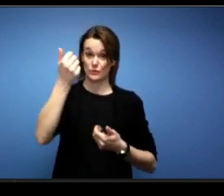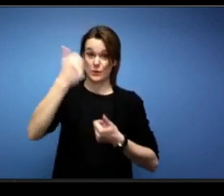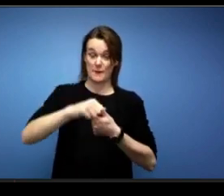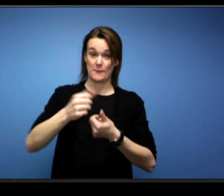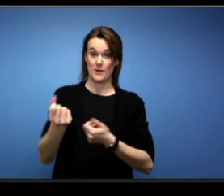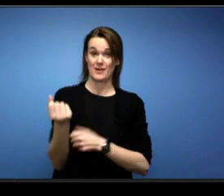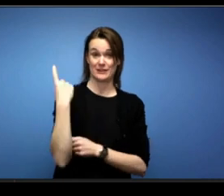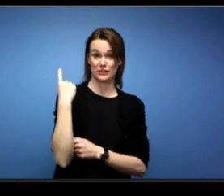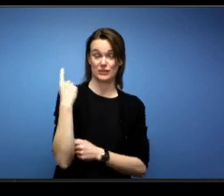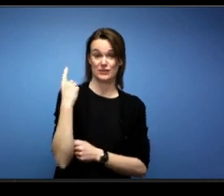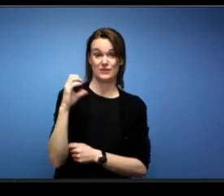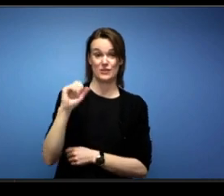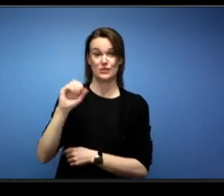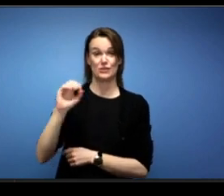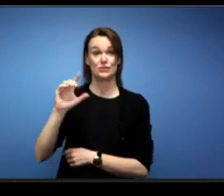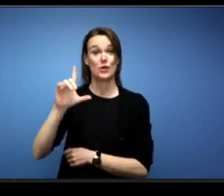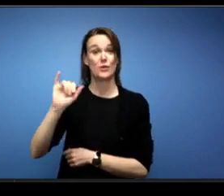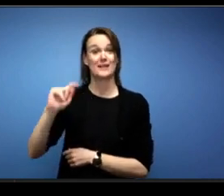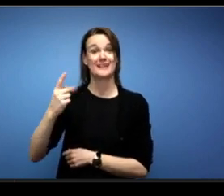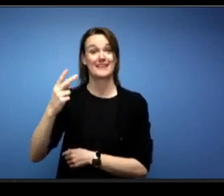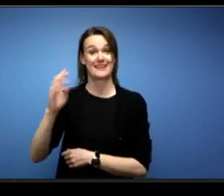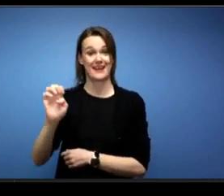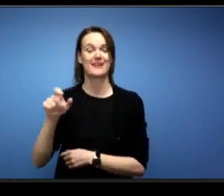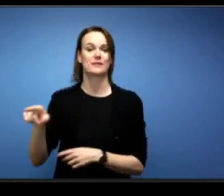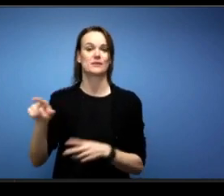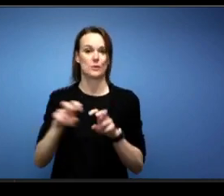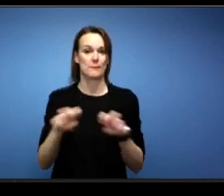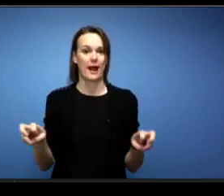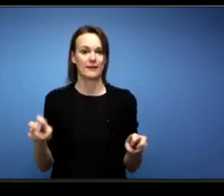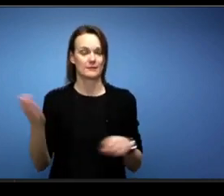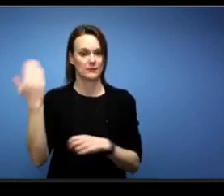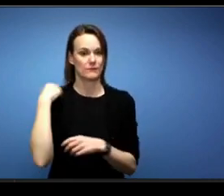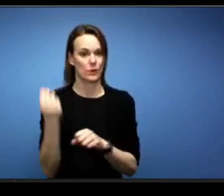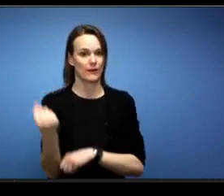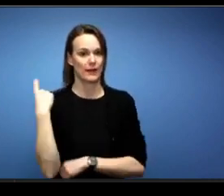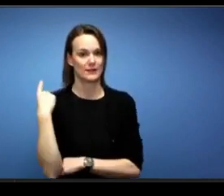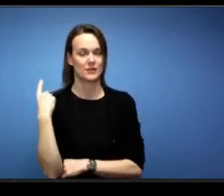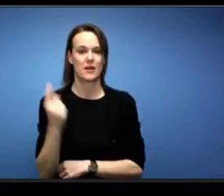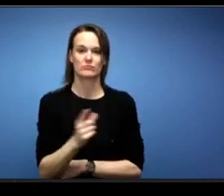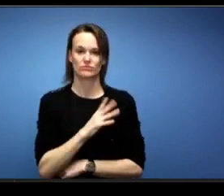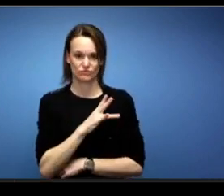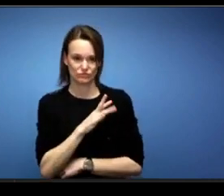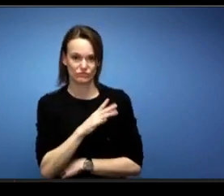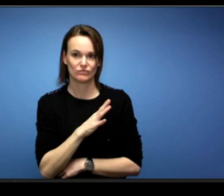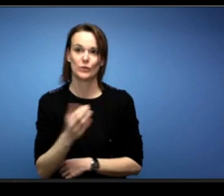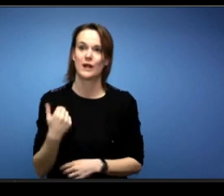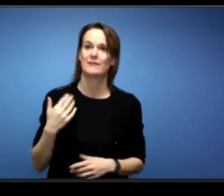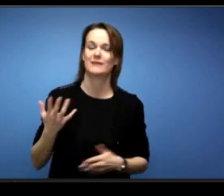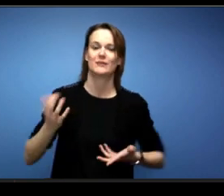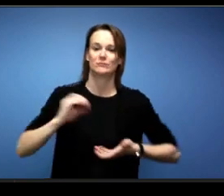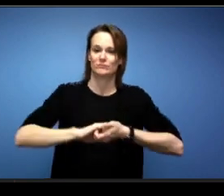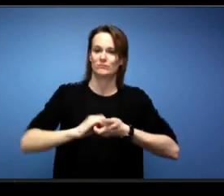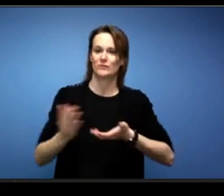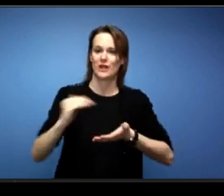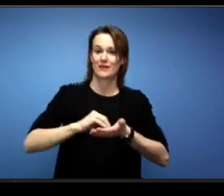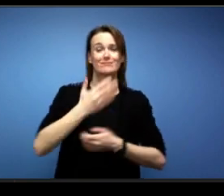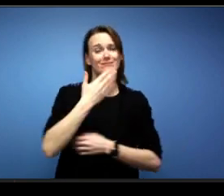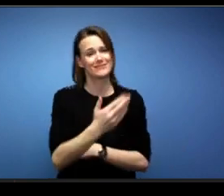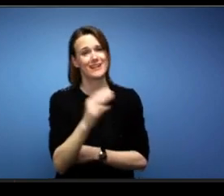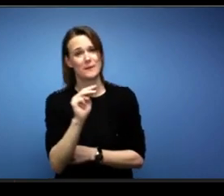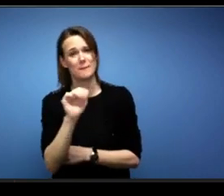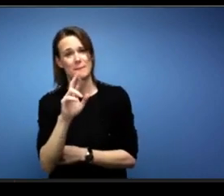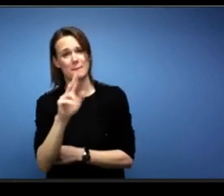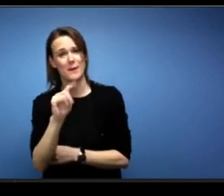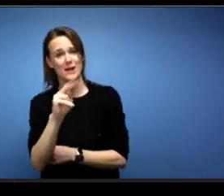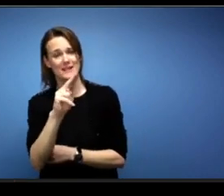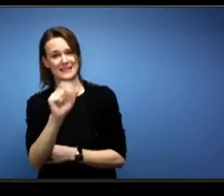last year, Salitha was actually one of the panelists that we had on last year. So it's really cool that, we have those connections. But thank